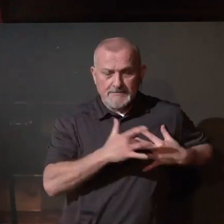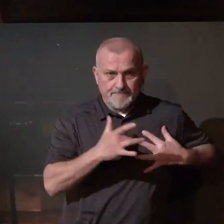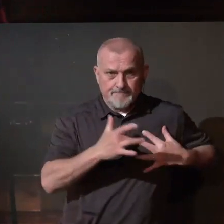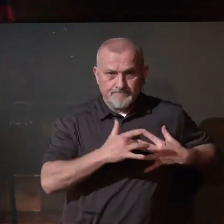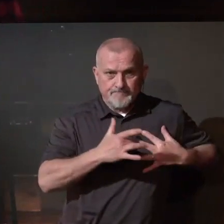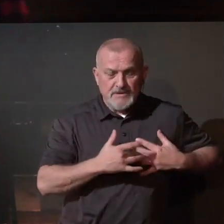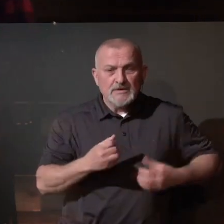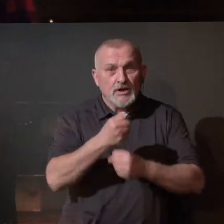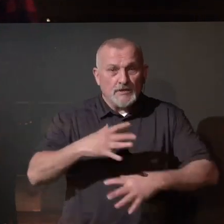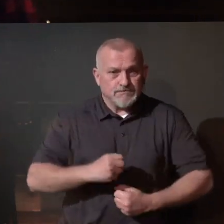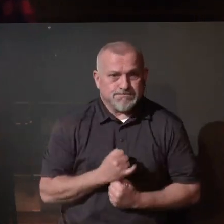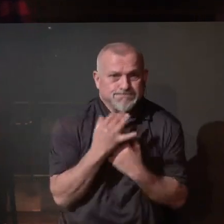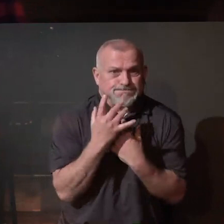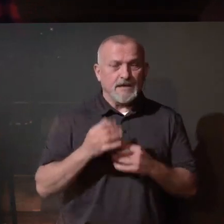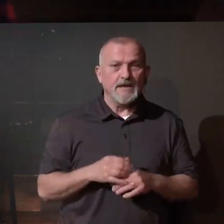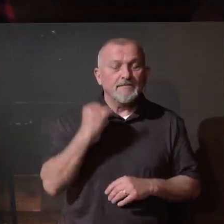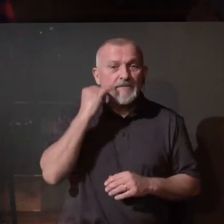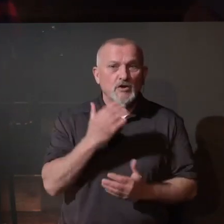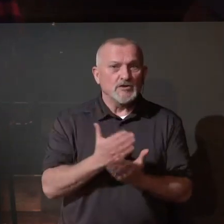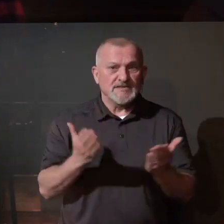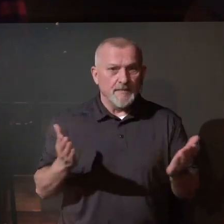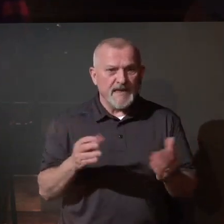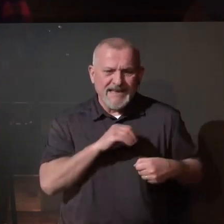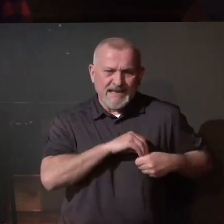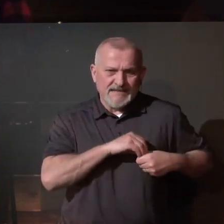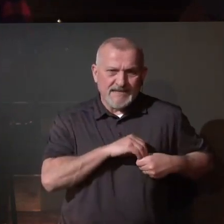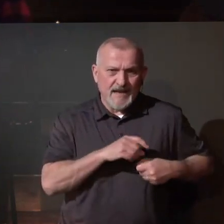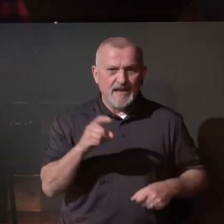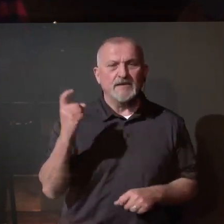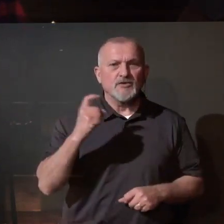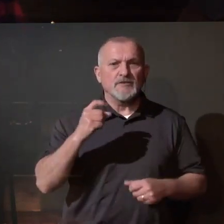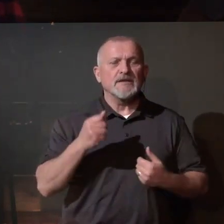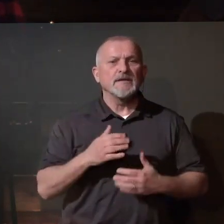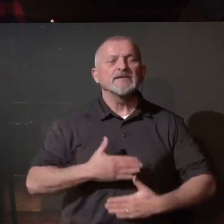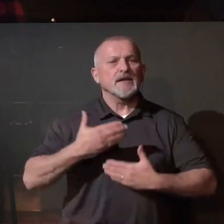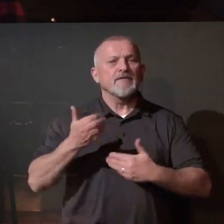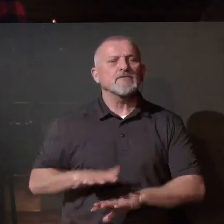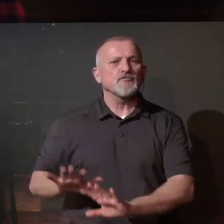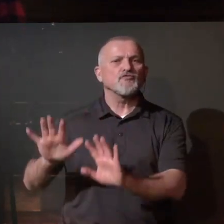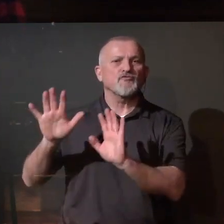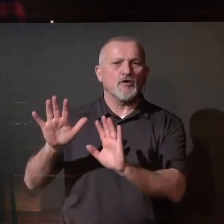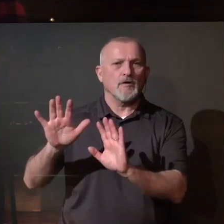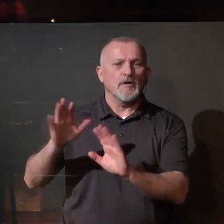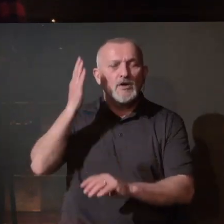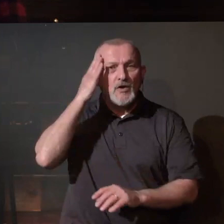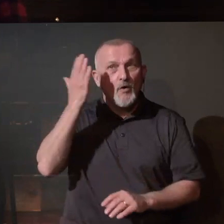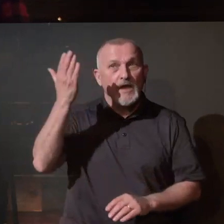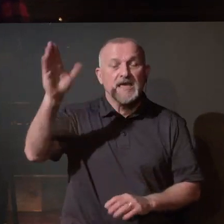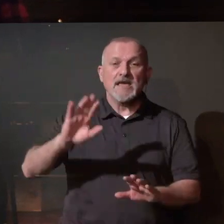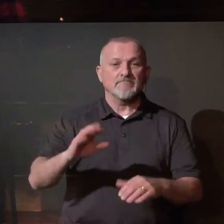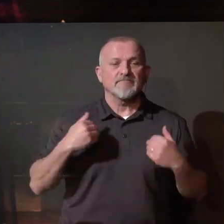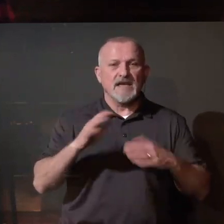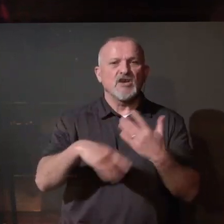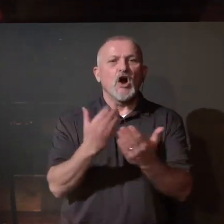there's something you need to release, if there's some burden that you've been carrying, know that he is a way maker, that he has all authority, that his name is